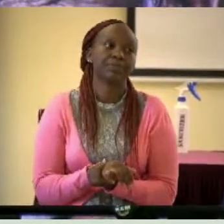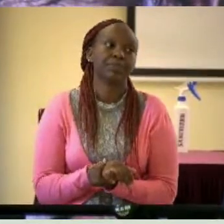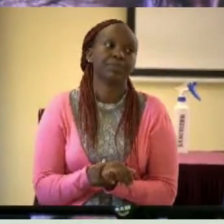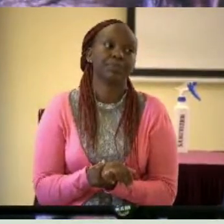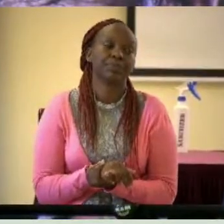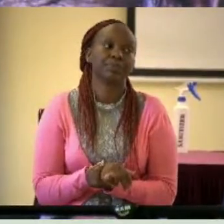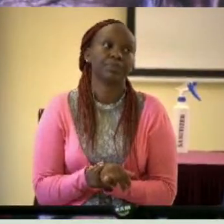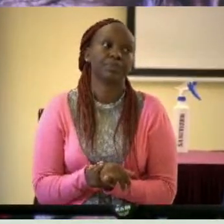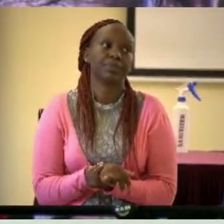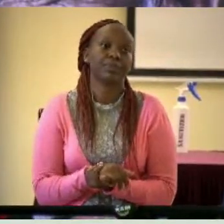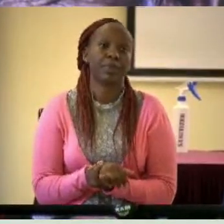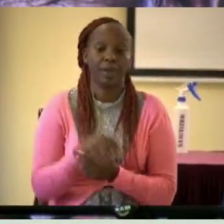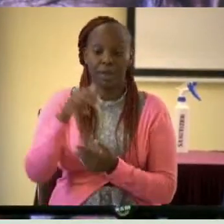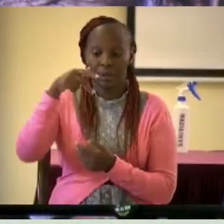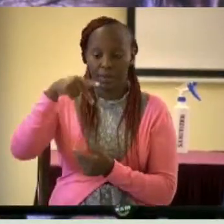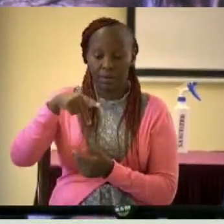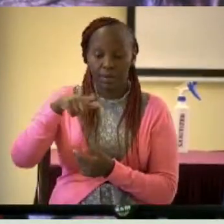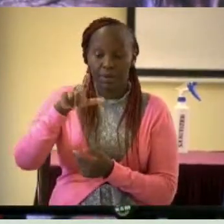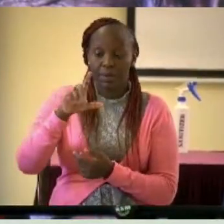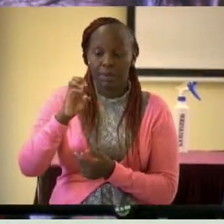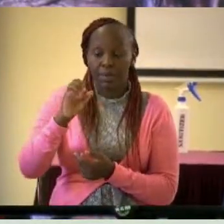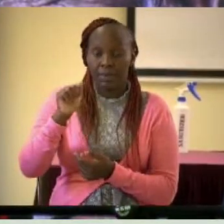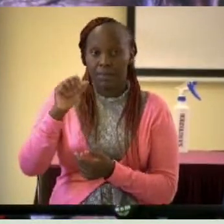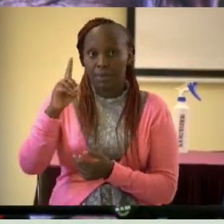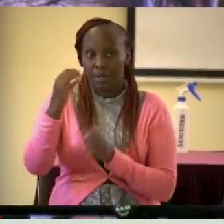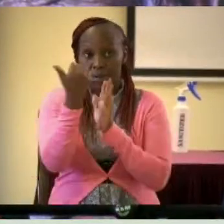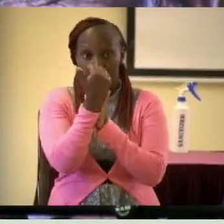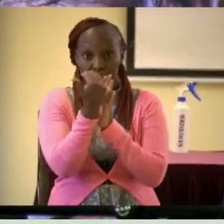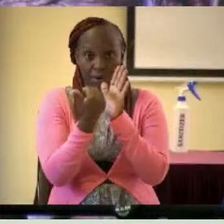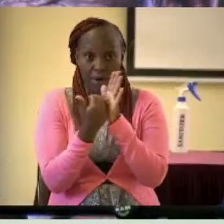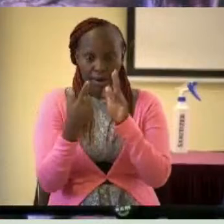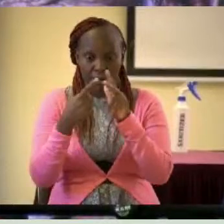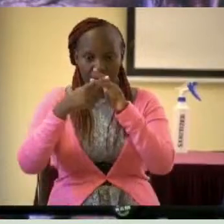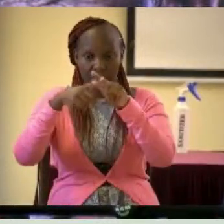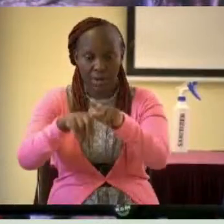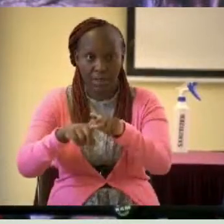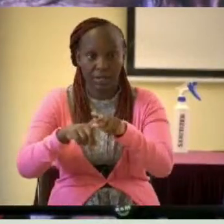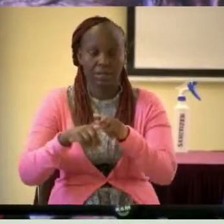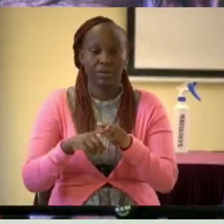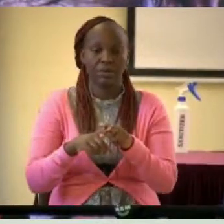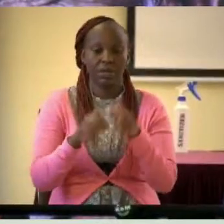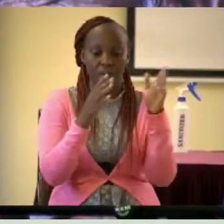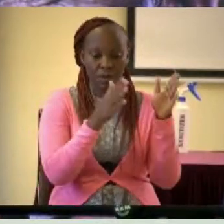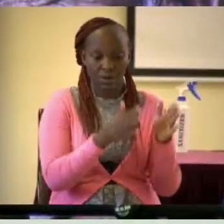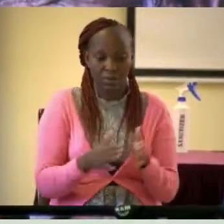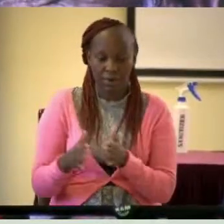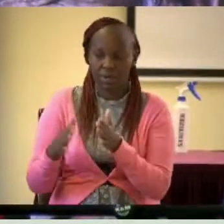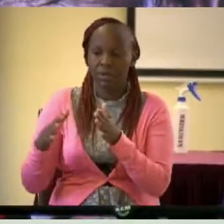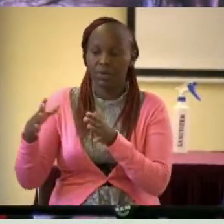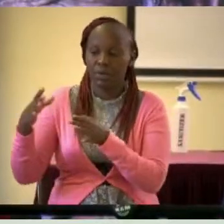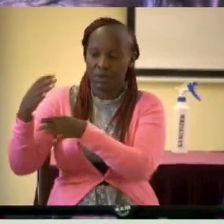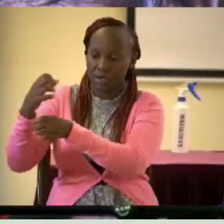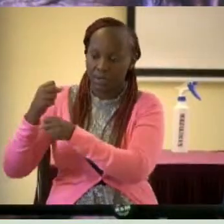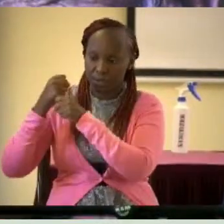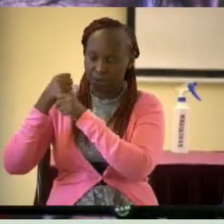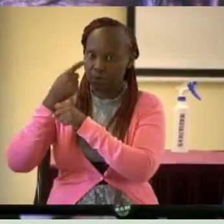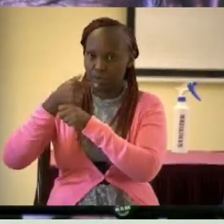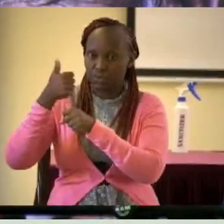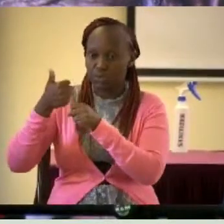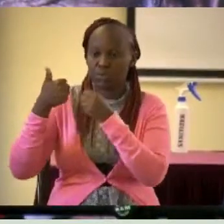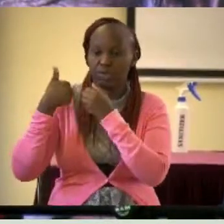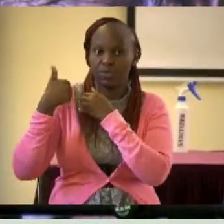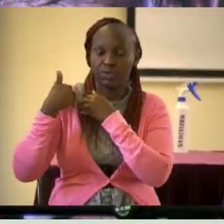since plead got underway, the organizations that are carrying out this work